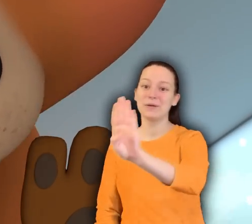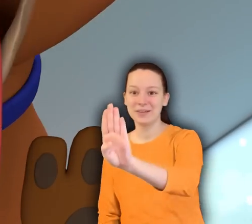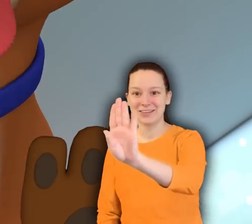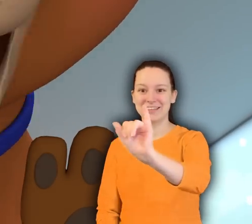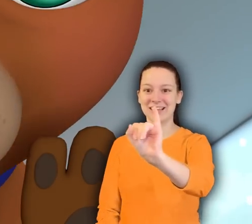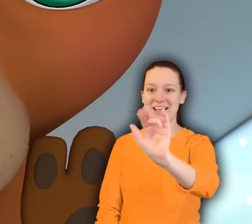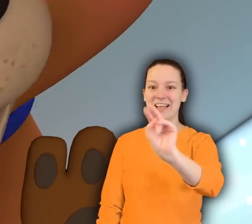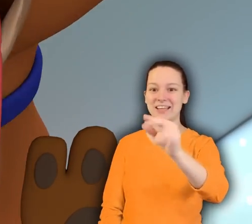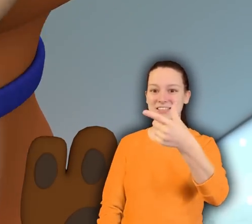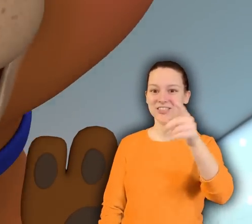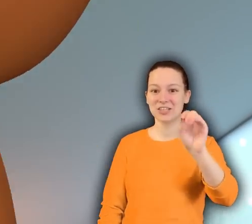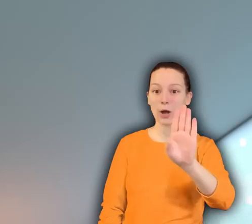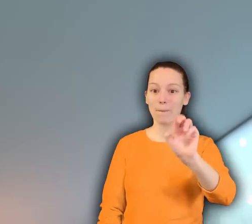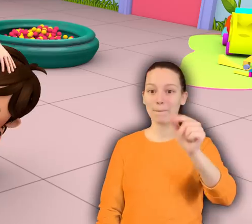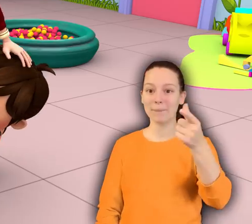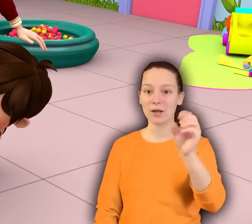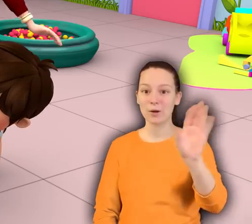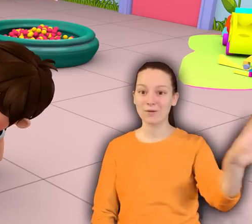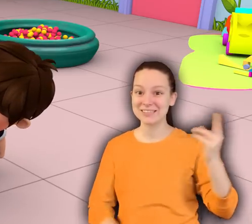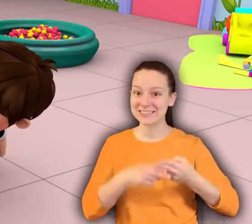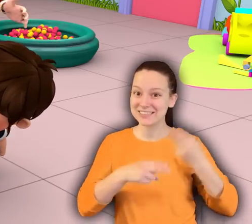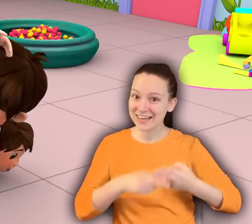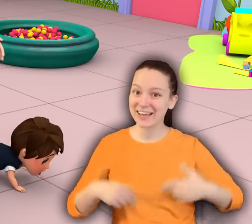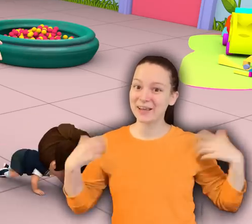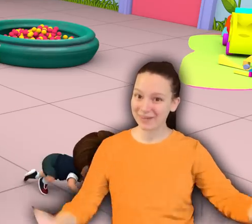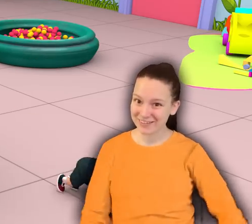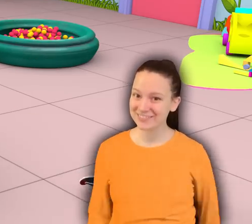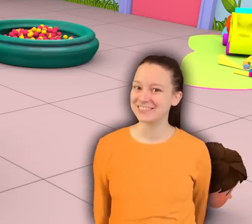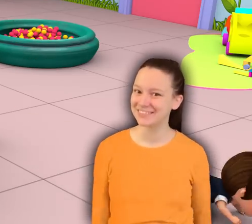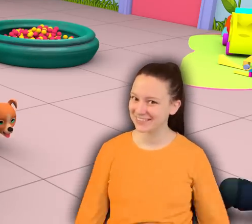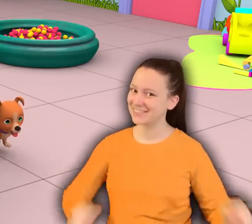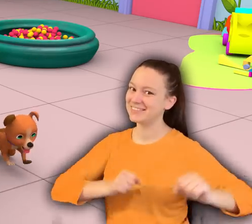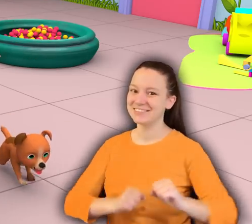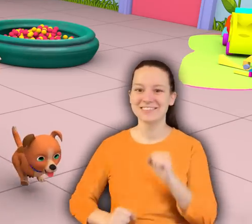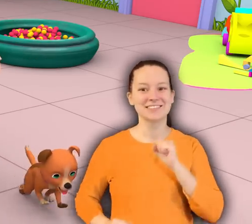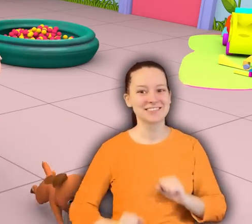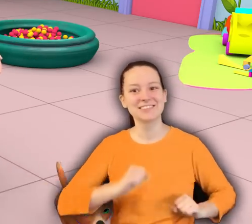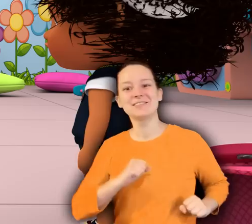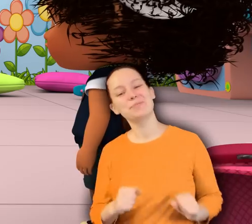b-i-n-g-o b-i-n-g-o and Bingo was his name-o